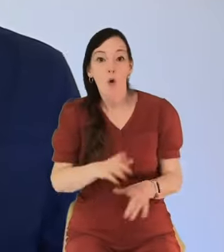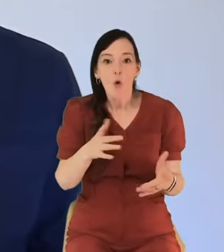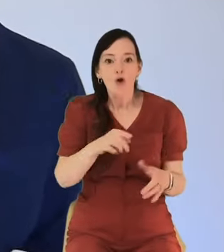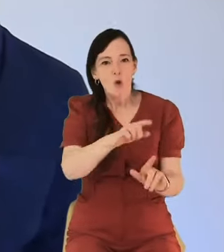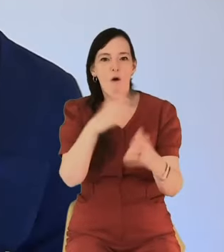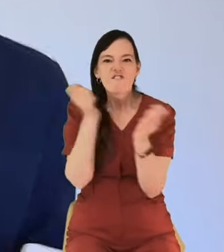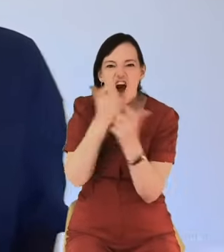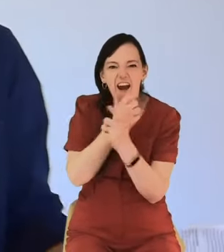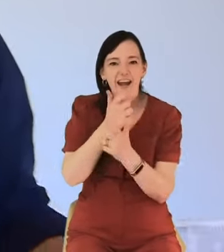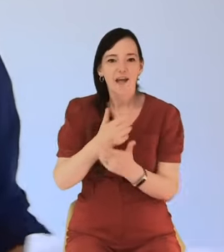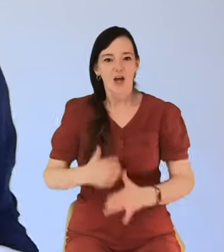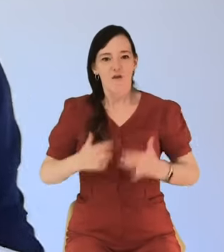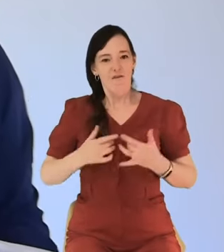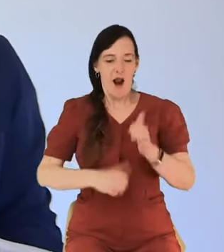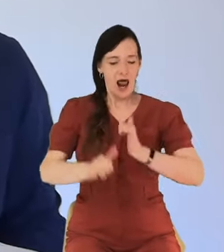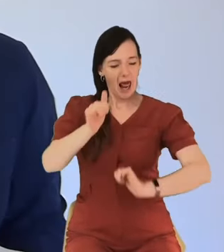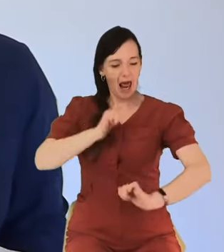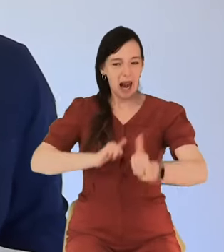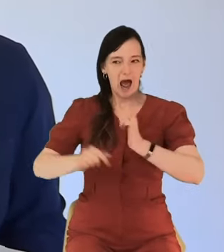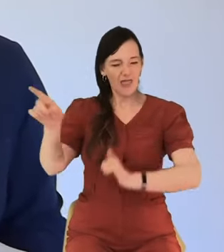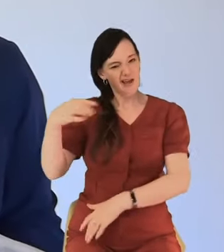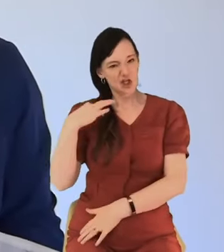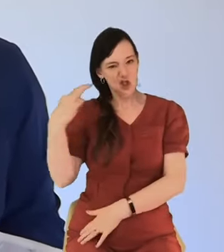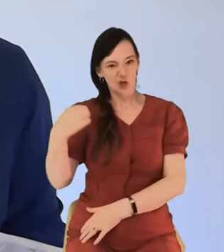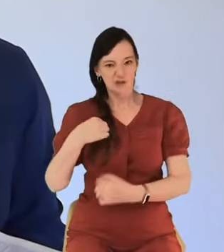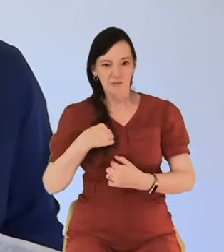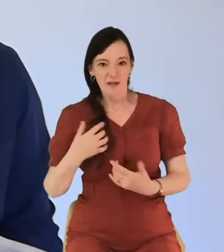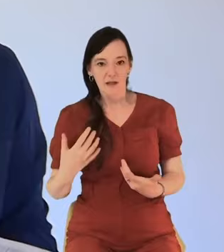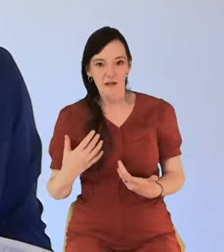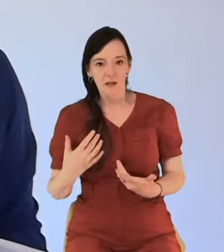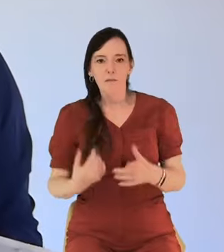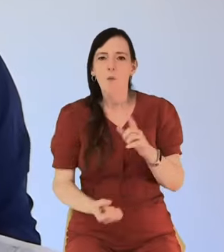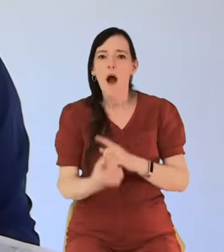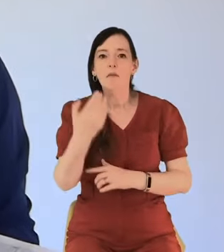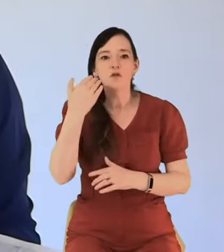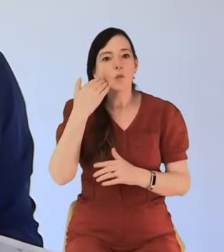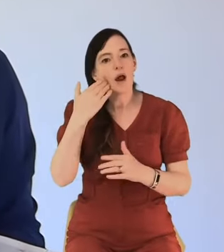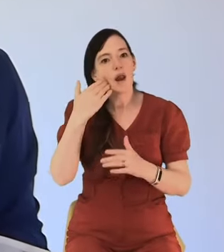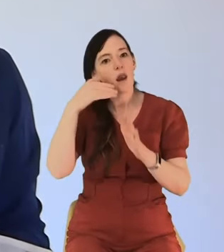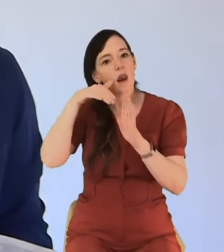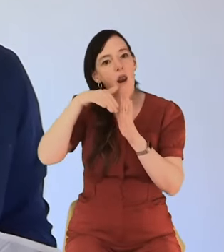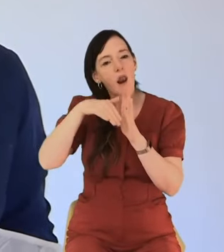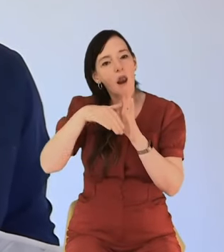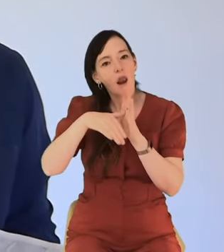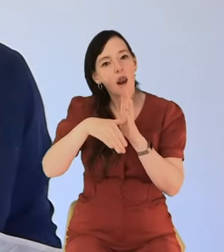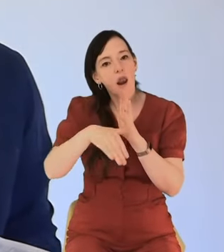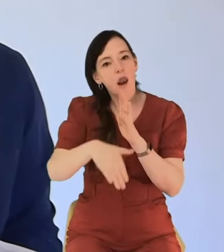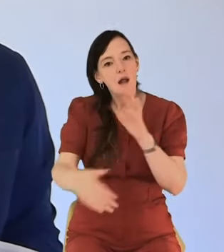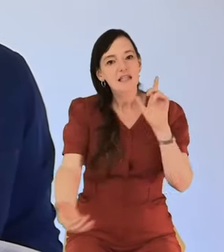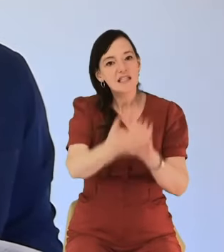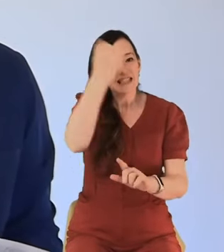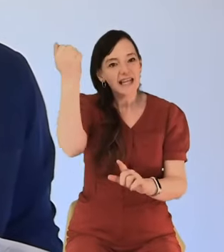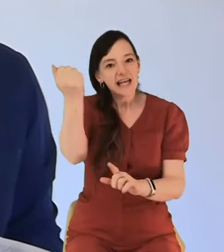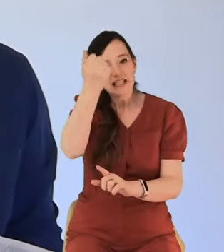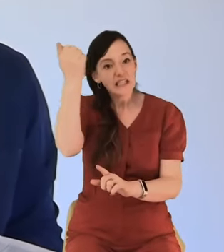feel really good about yourself. They chose me. But what happens when you lose your speed or you're not so